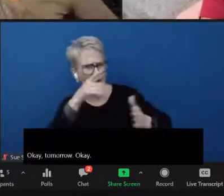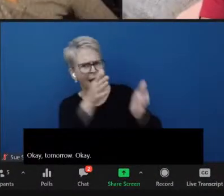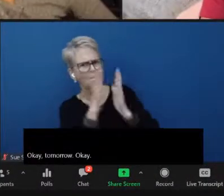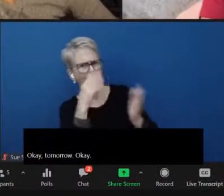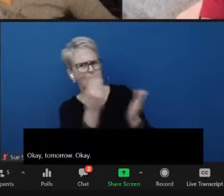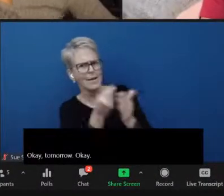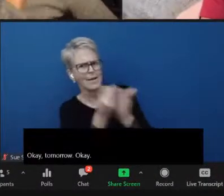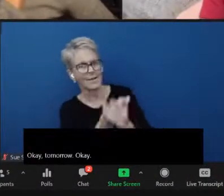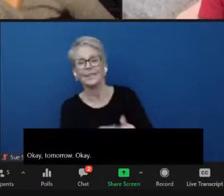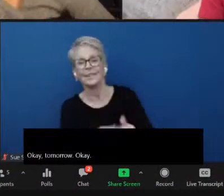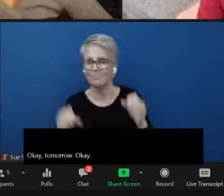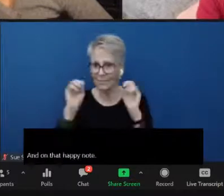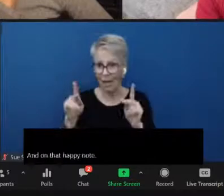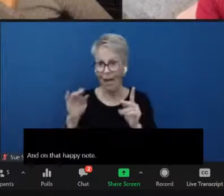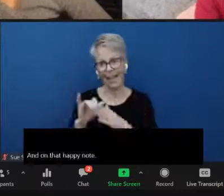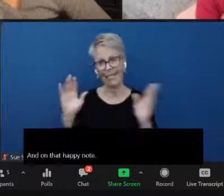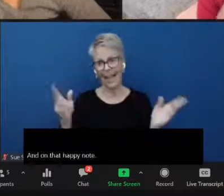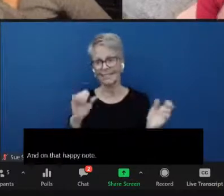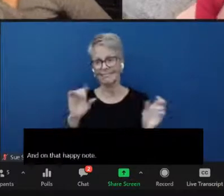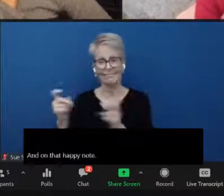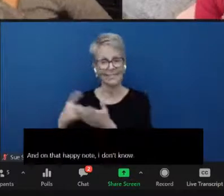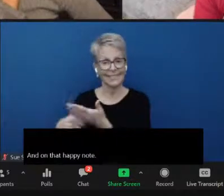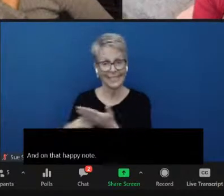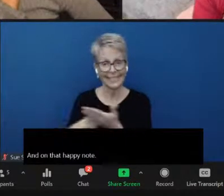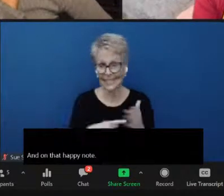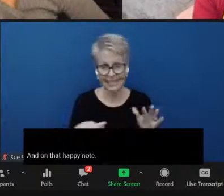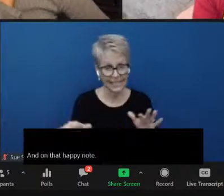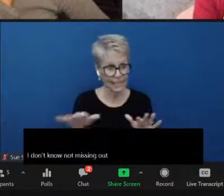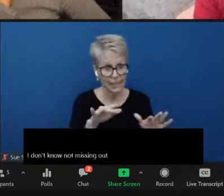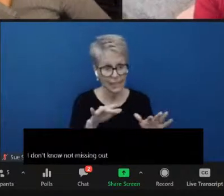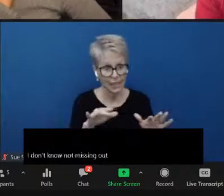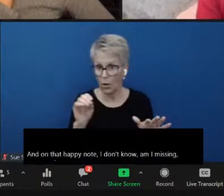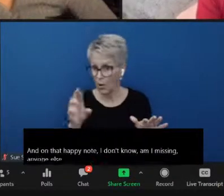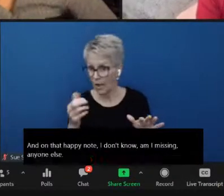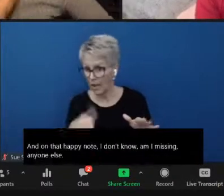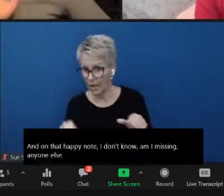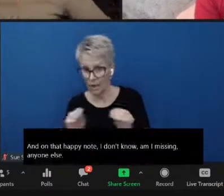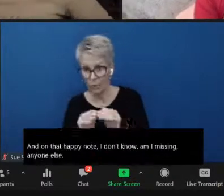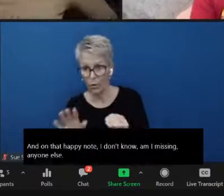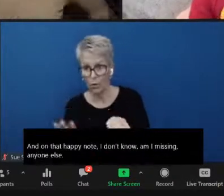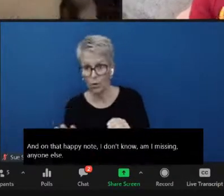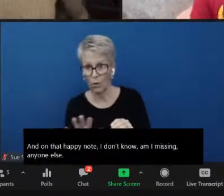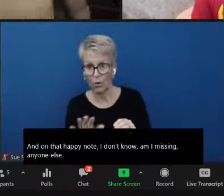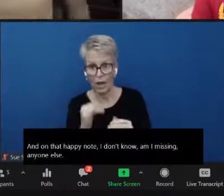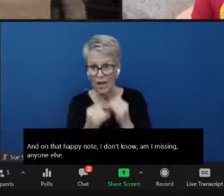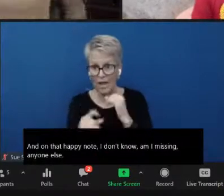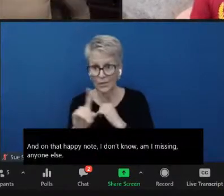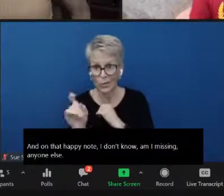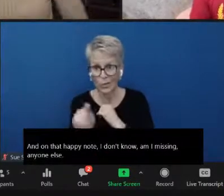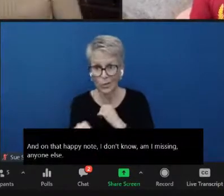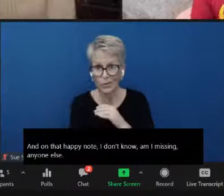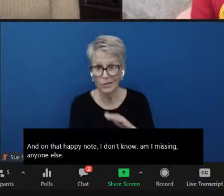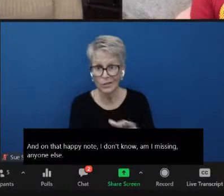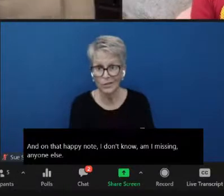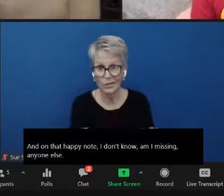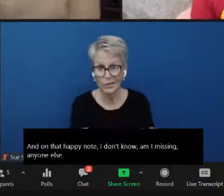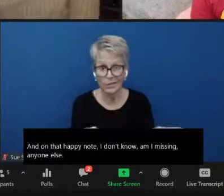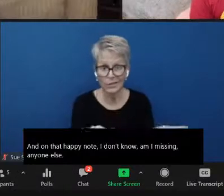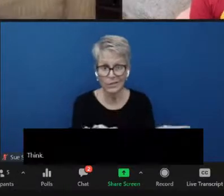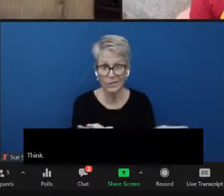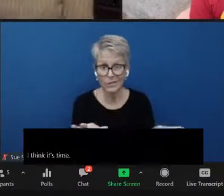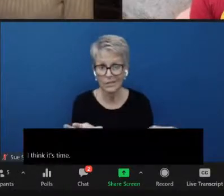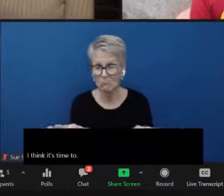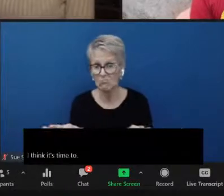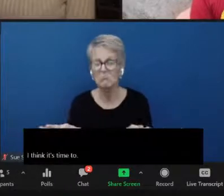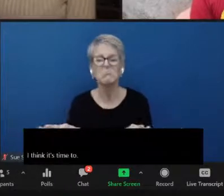And on that happy note, perhaps, I don't know, unless anyone else has a last minute question. I think it's time